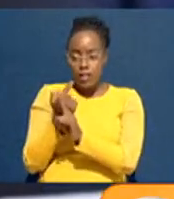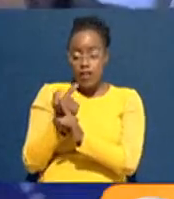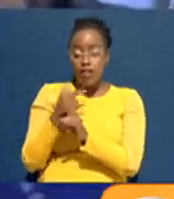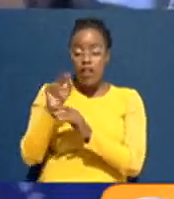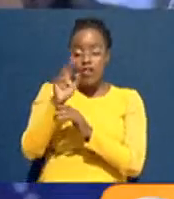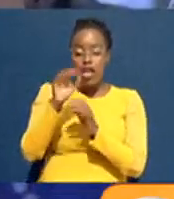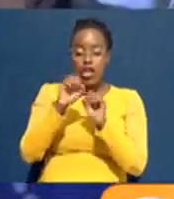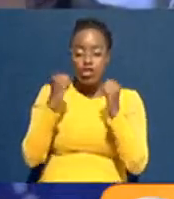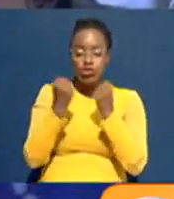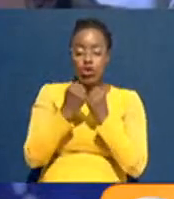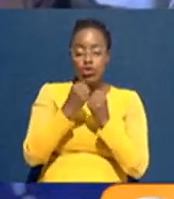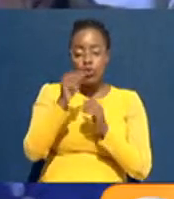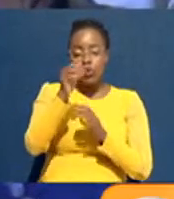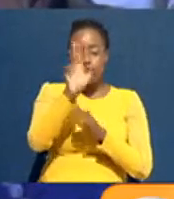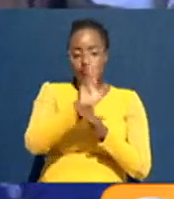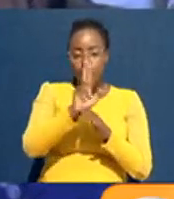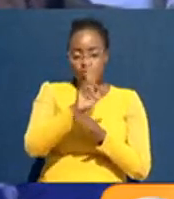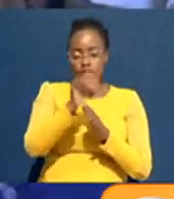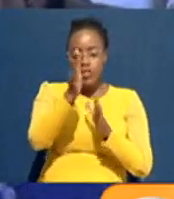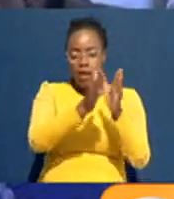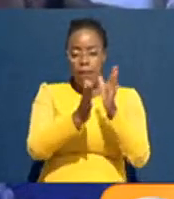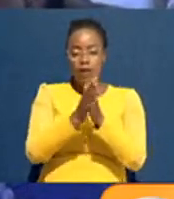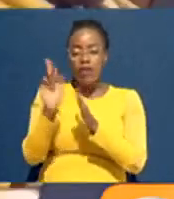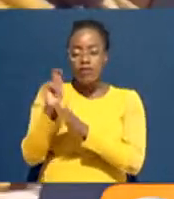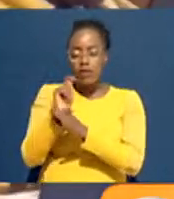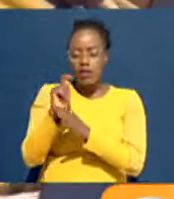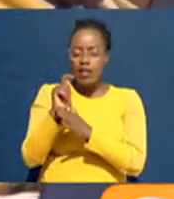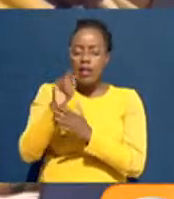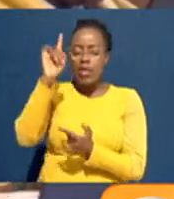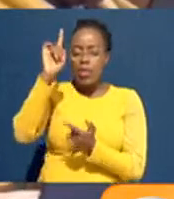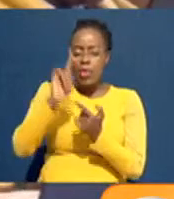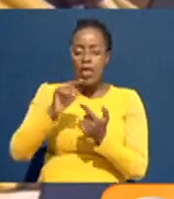spending plans to avoid straining government budgets.